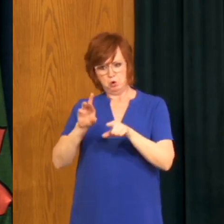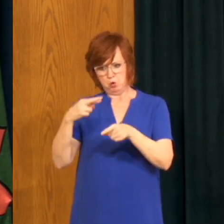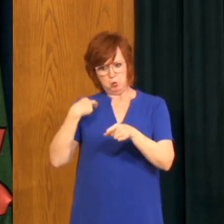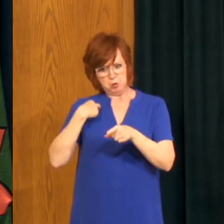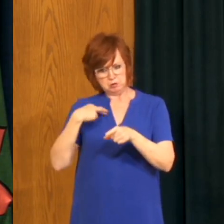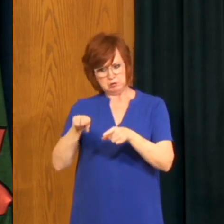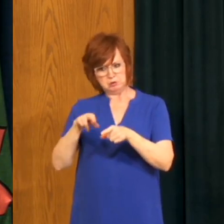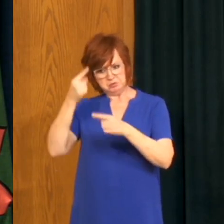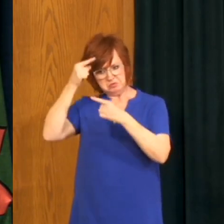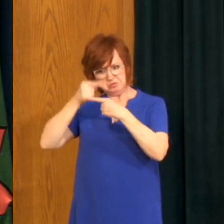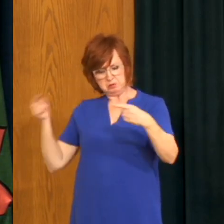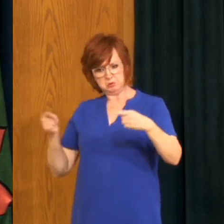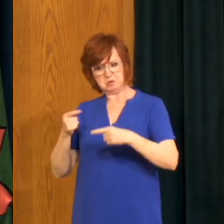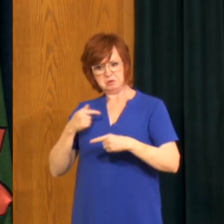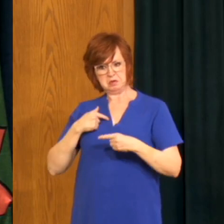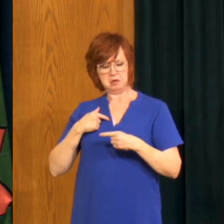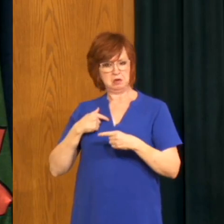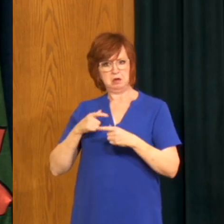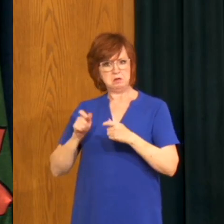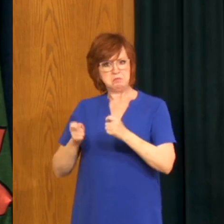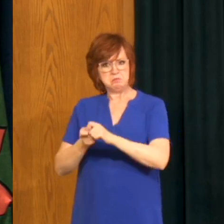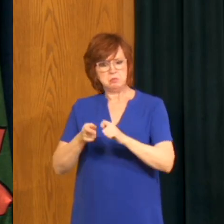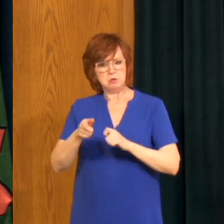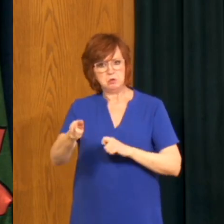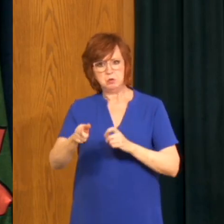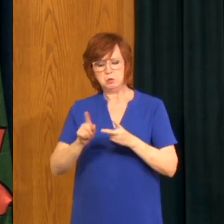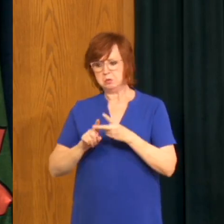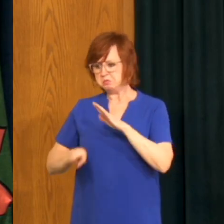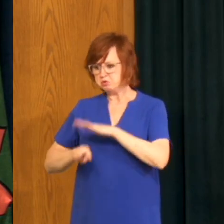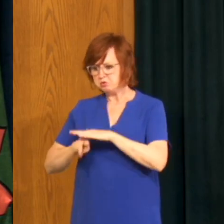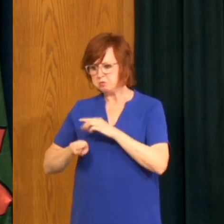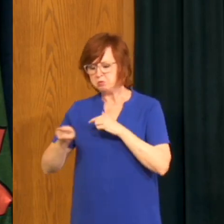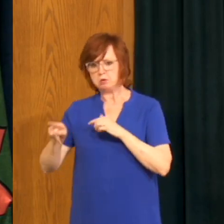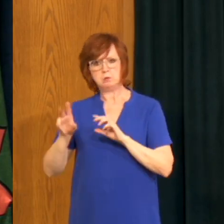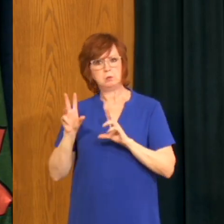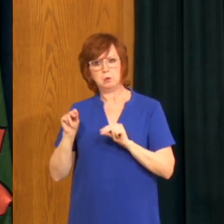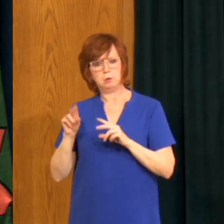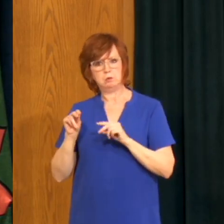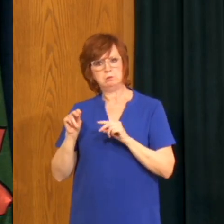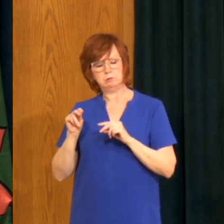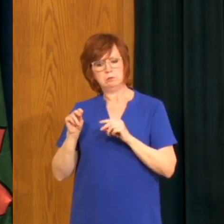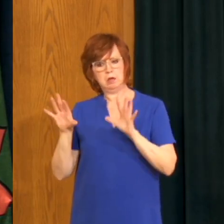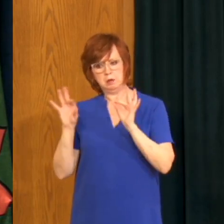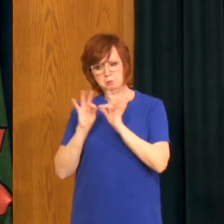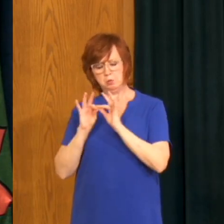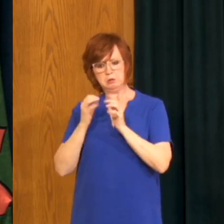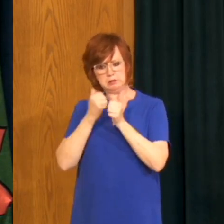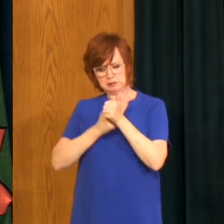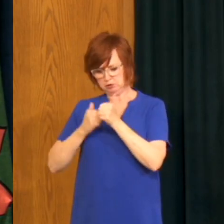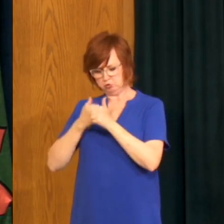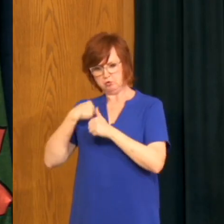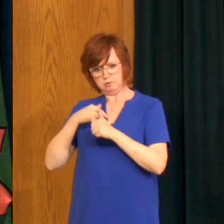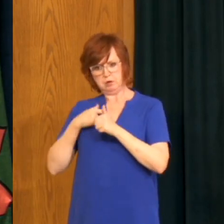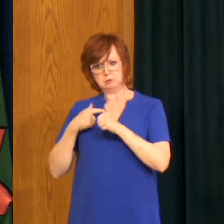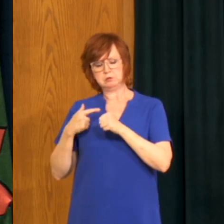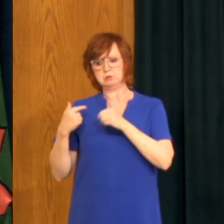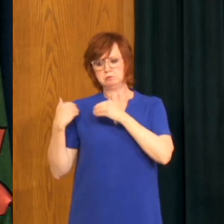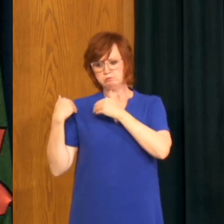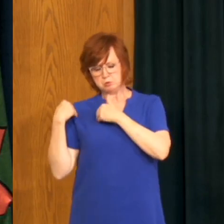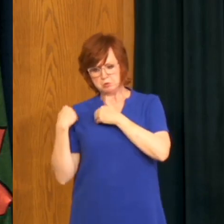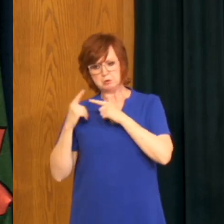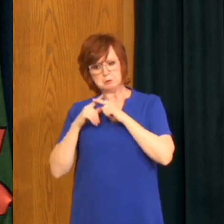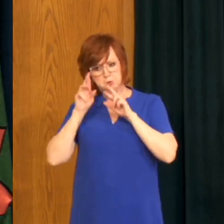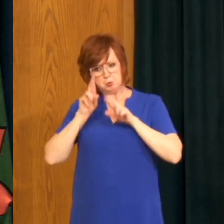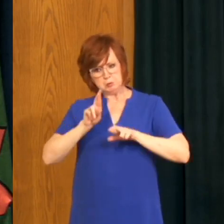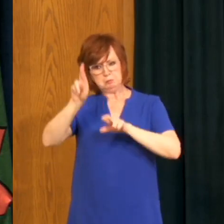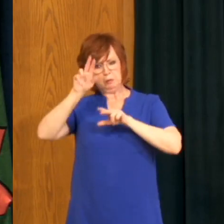same manner that we expect to be treated in return. So, to my knowledge, that discussion is not occurring as of yet.